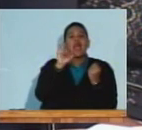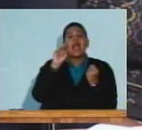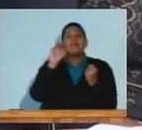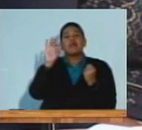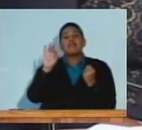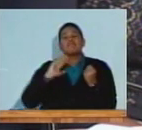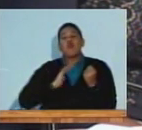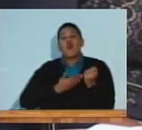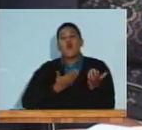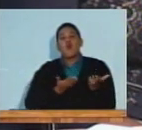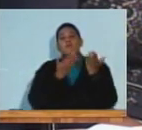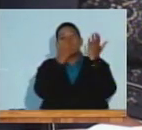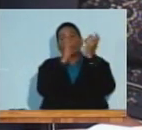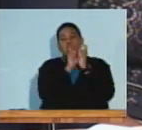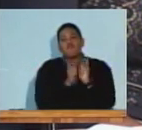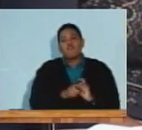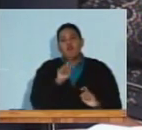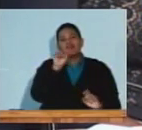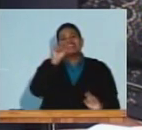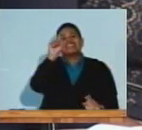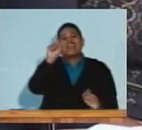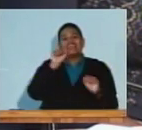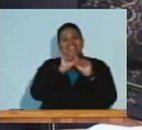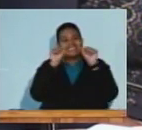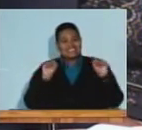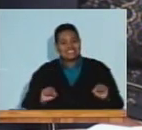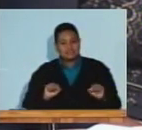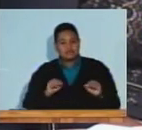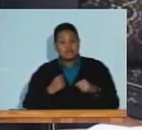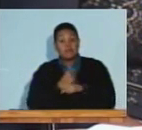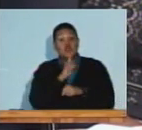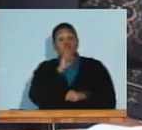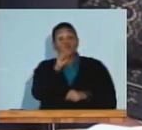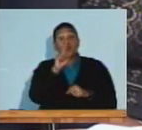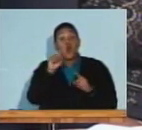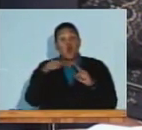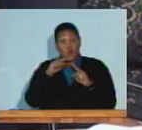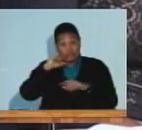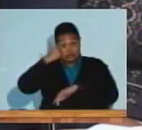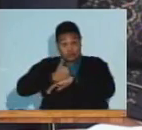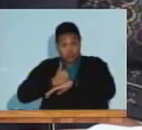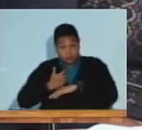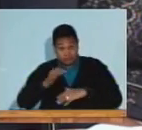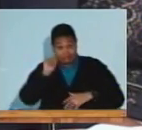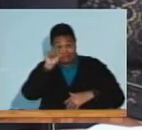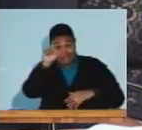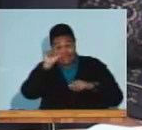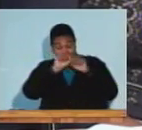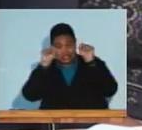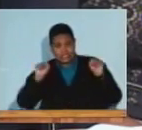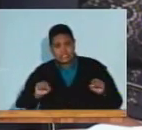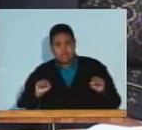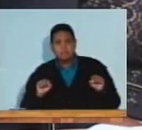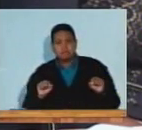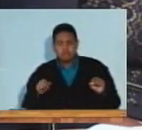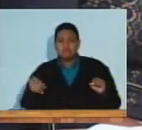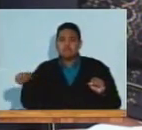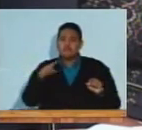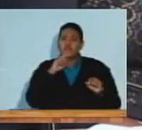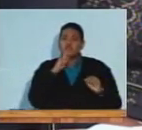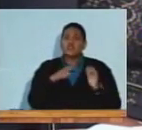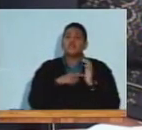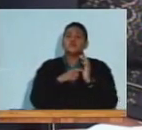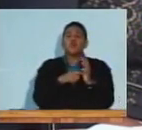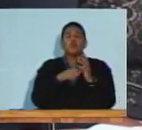on our proposed reforms to the tax system to ensure that when they are implemented, they mutually reinforce the